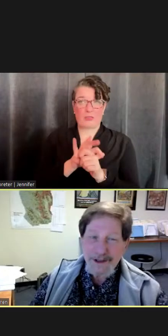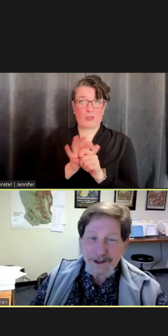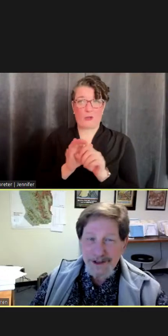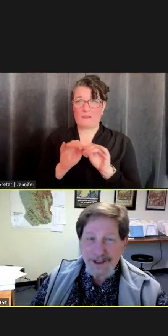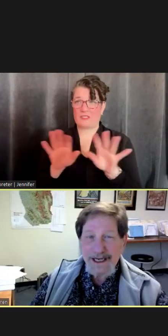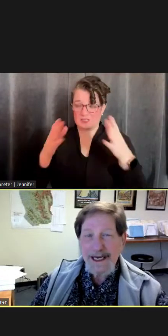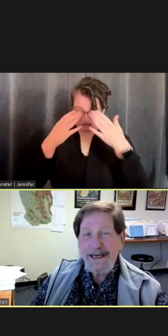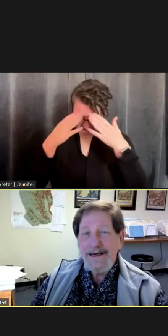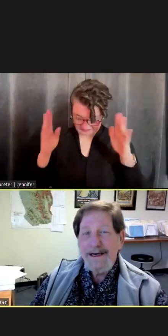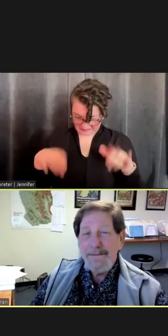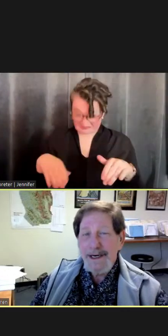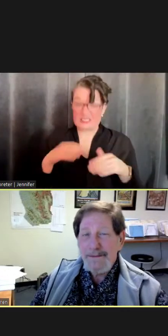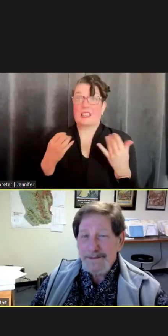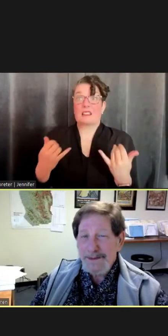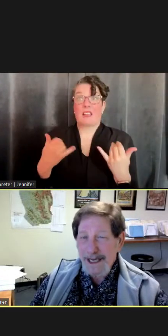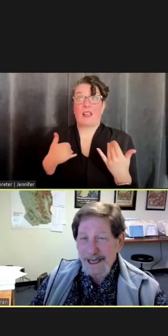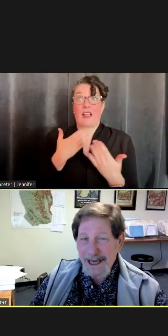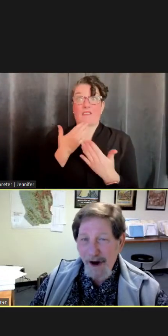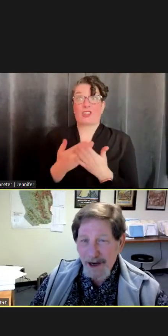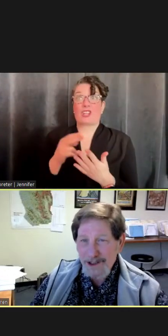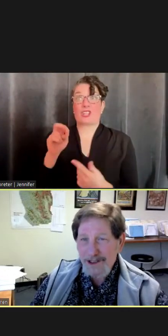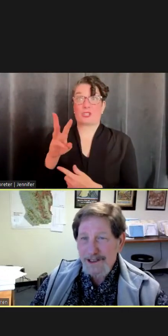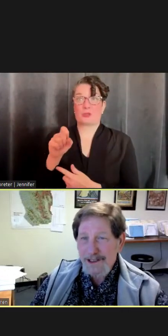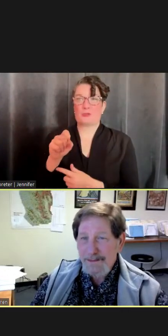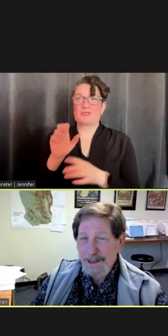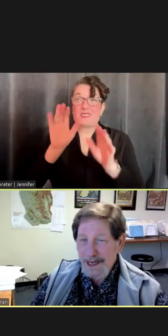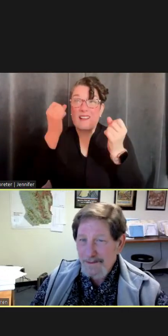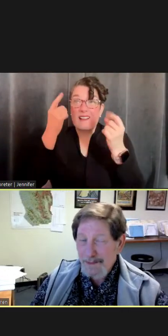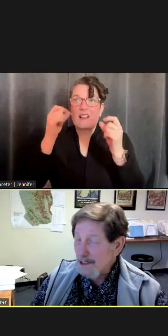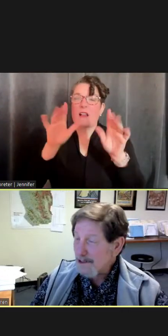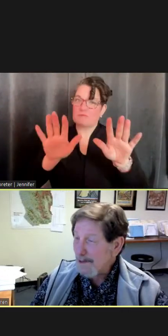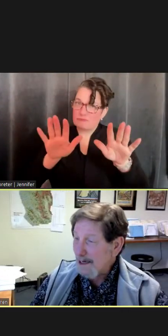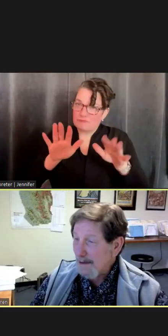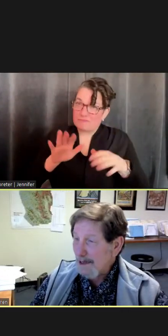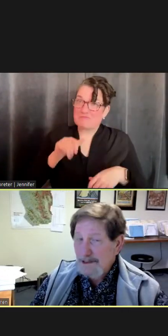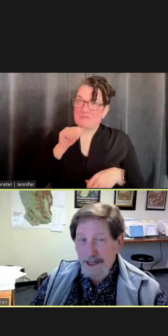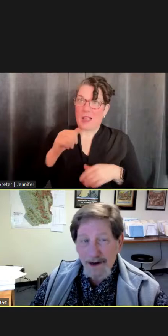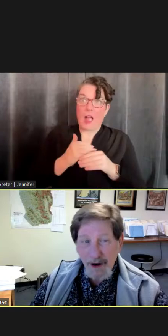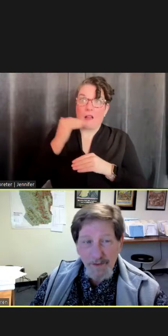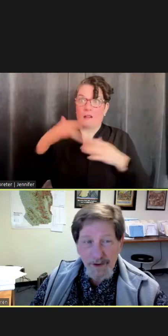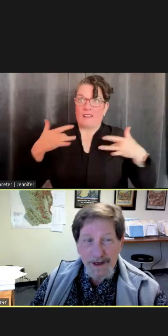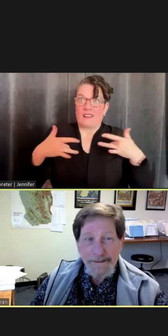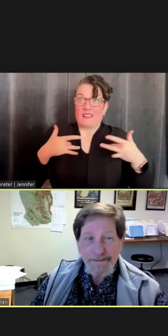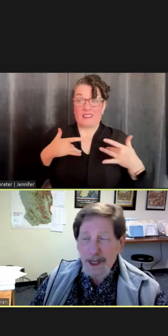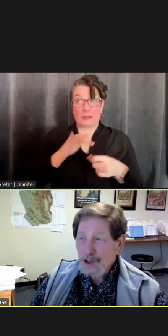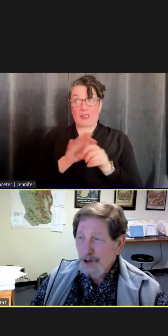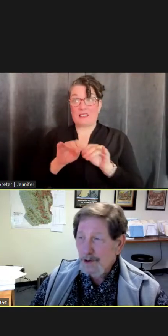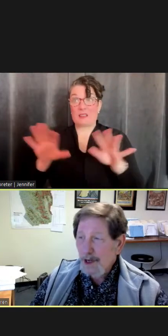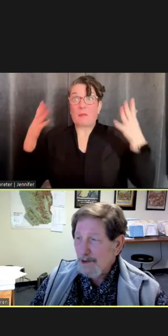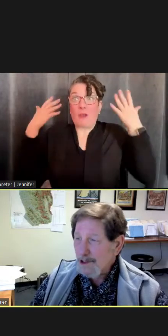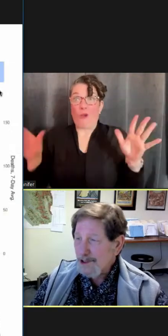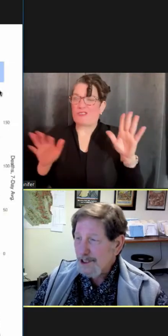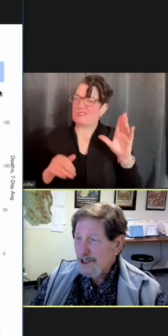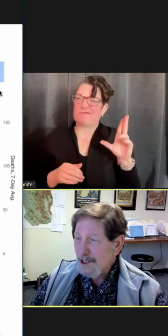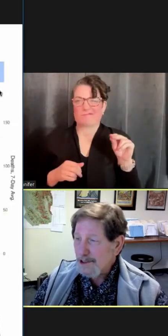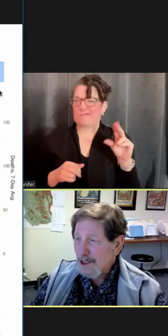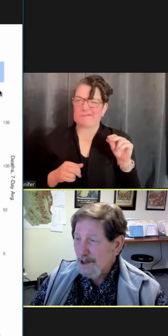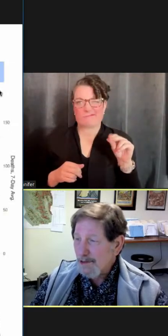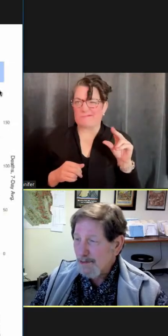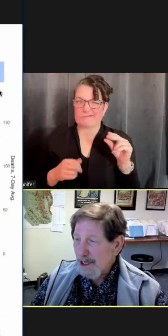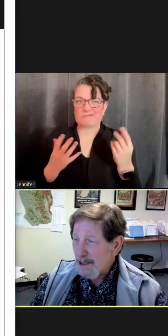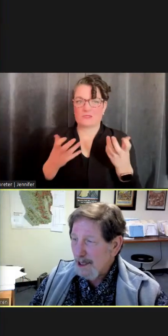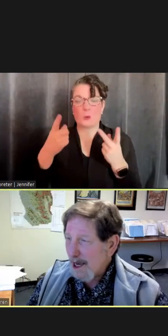some good news today, but it must be taken cautiously because the pandemic is not over. So I want you to see